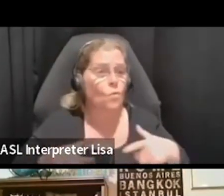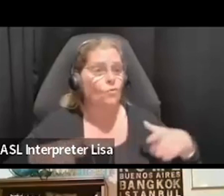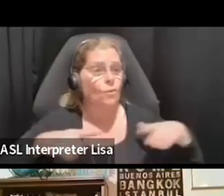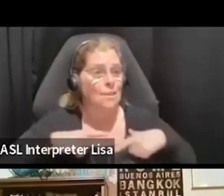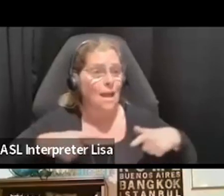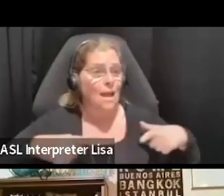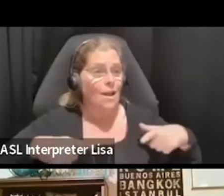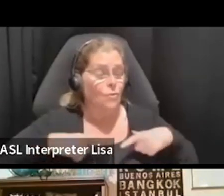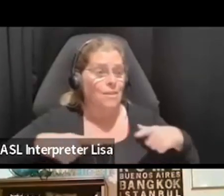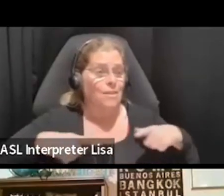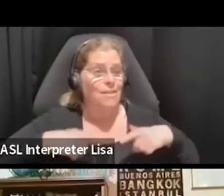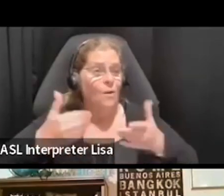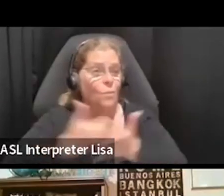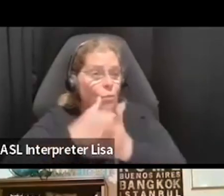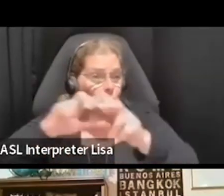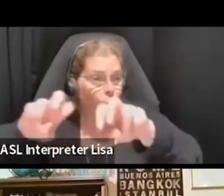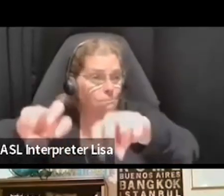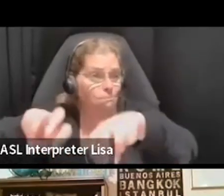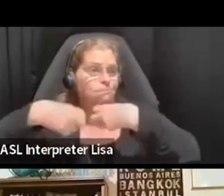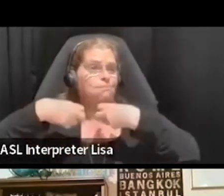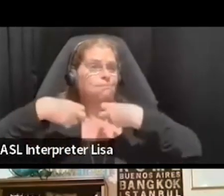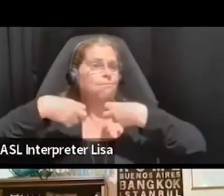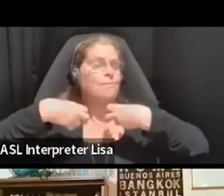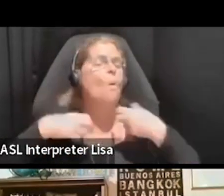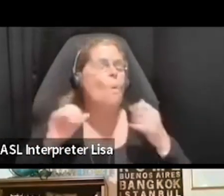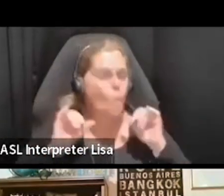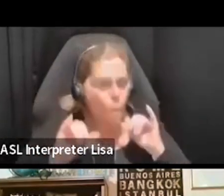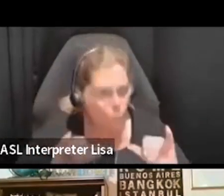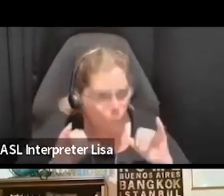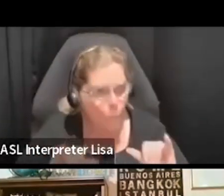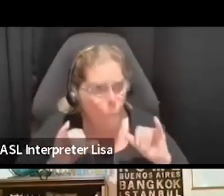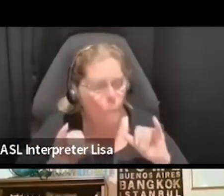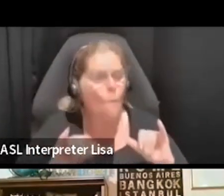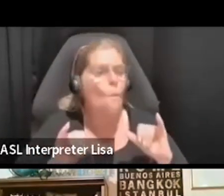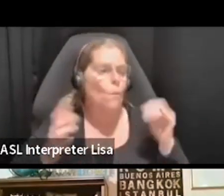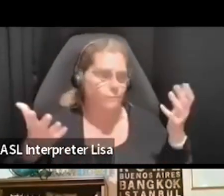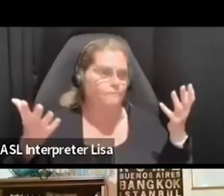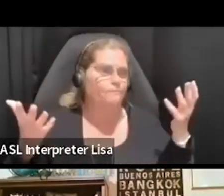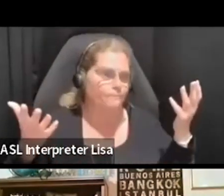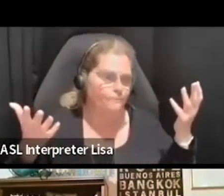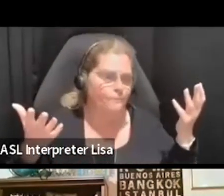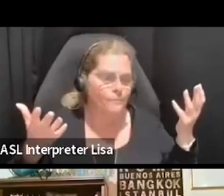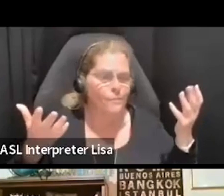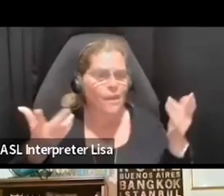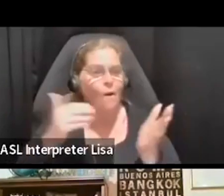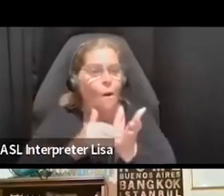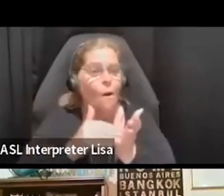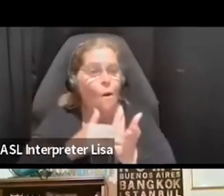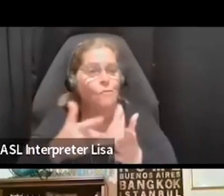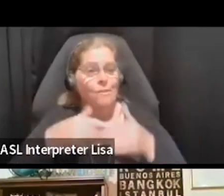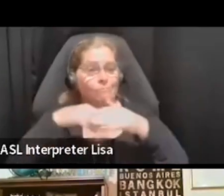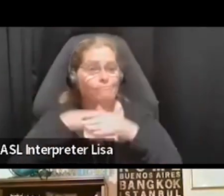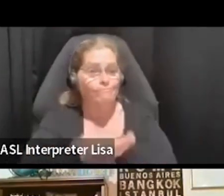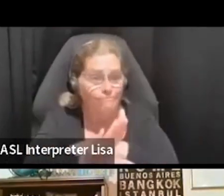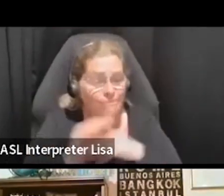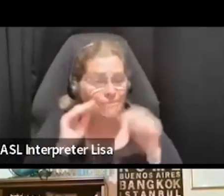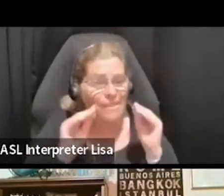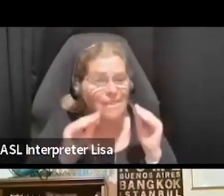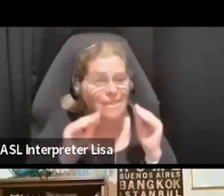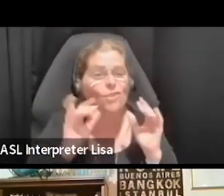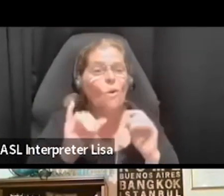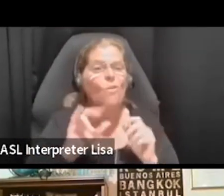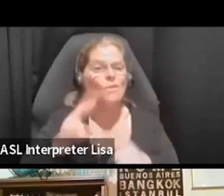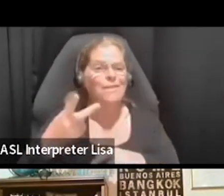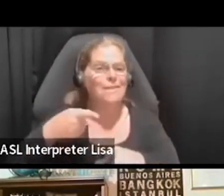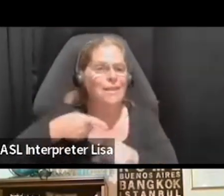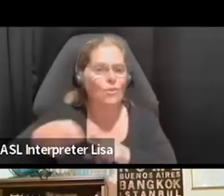retiring. The reality of hiring new special educators is oftentimes their second career, and they don't have the pedagogy. And